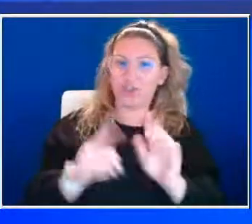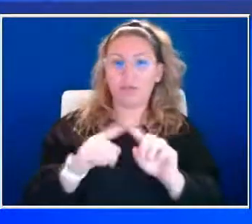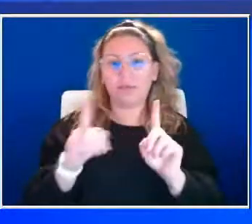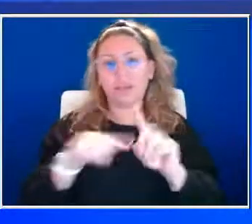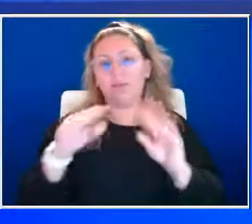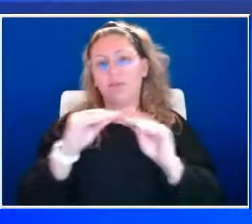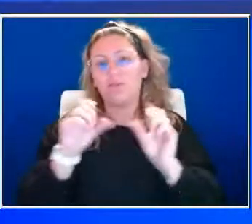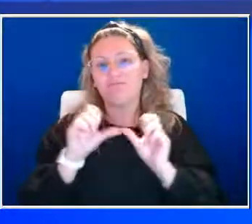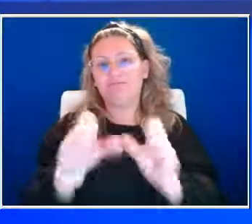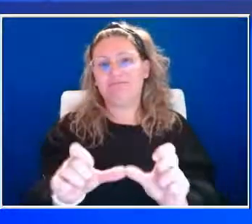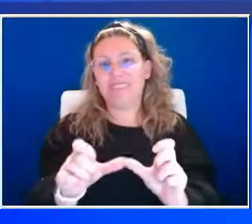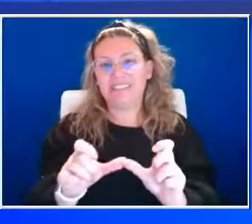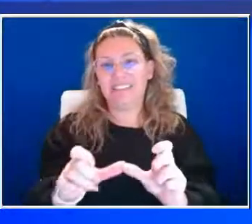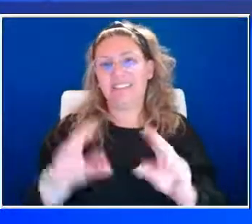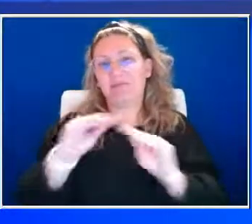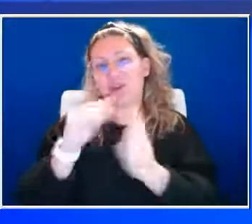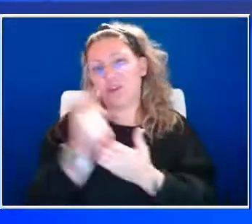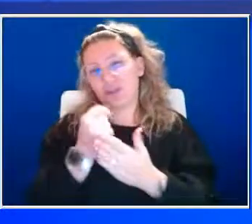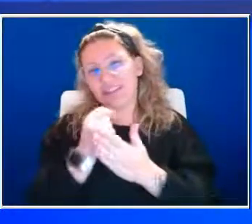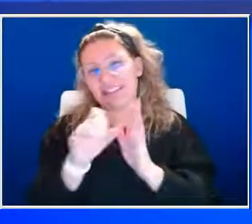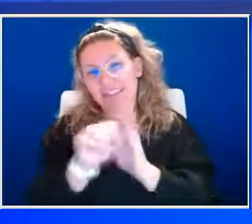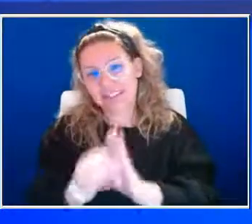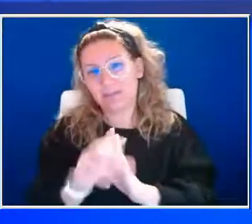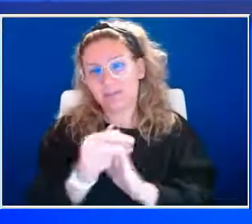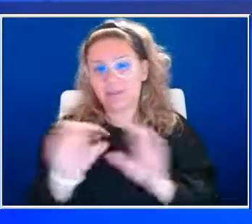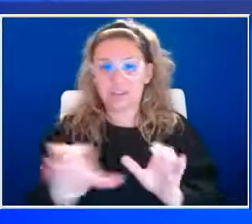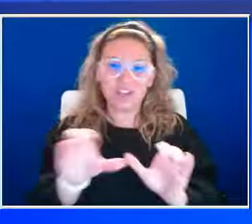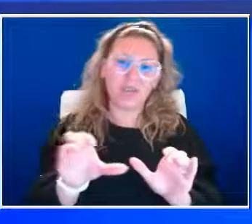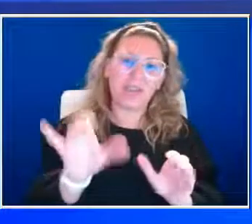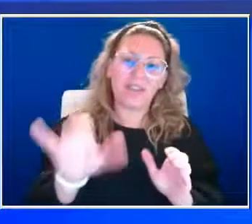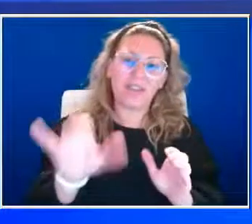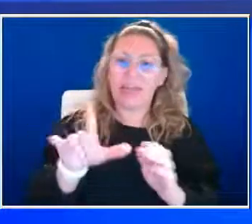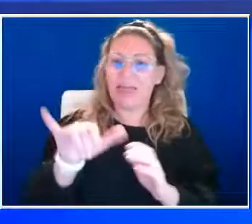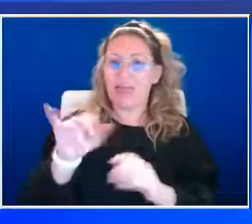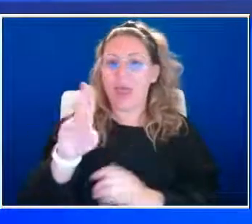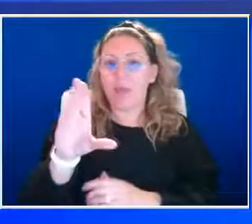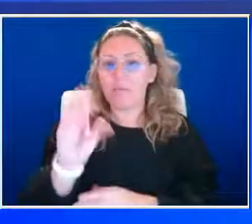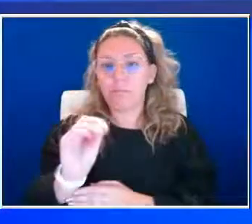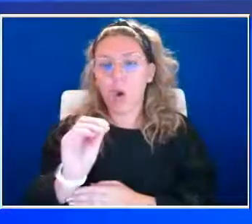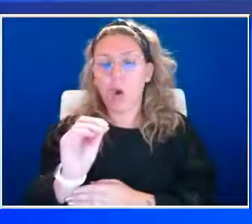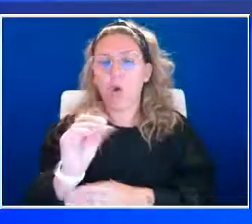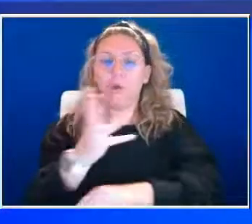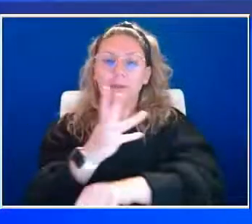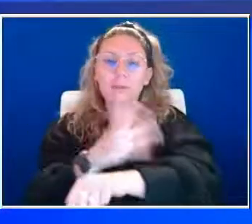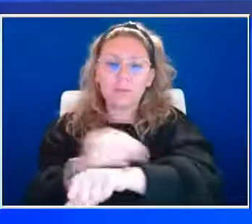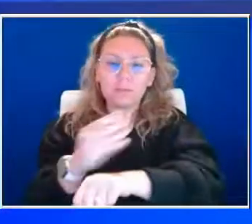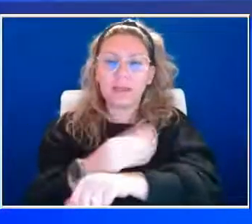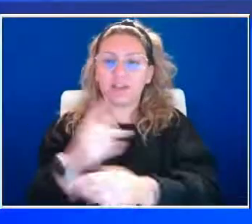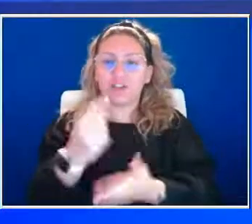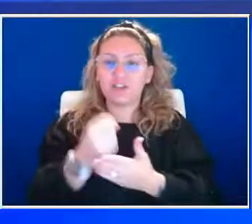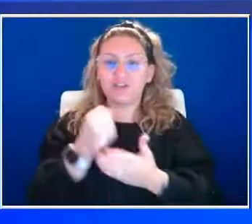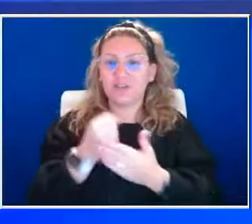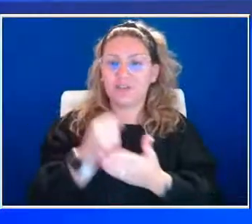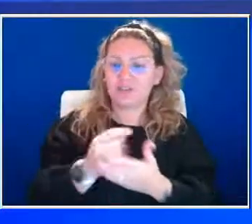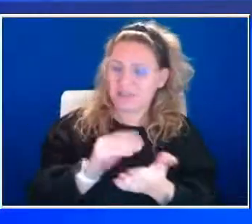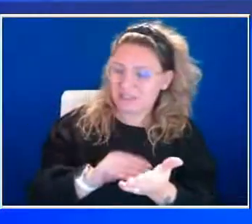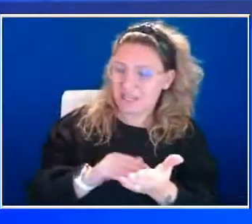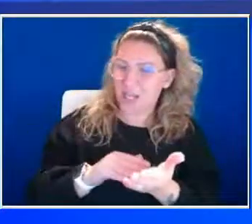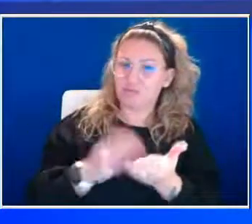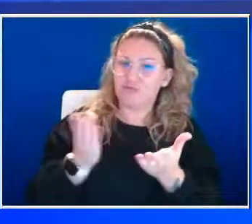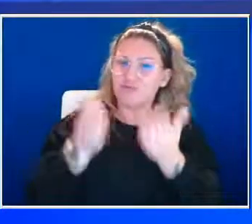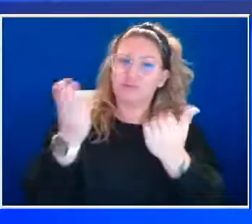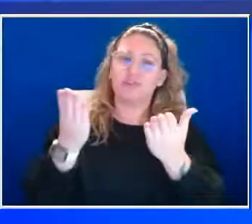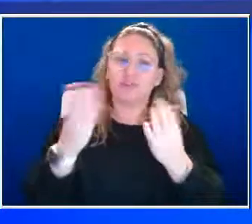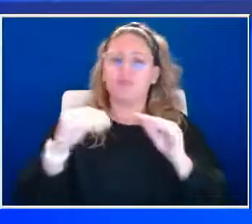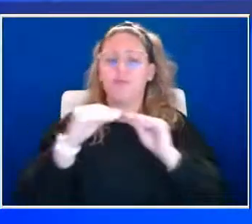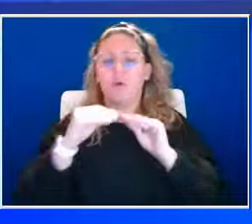it's more treating the symptoms. And so doing that liposuction and doing the treatments that Dr. Lai is suggesting is for more of the